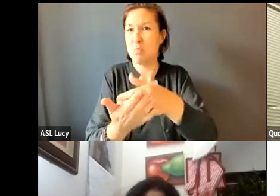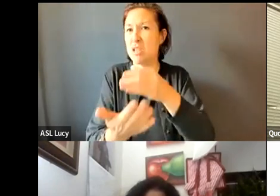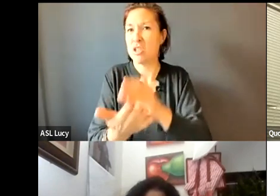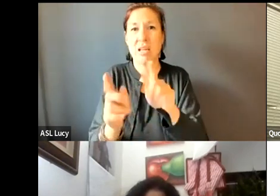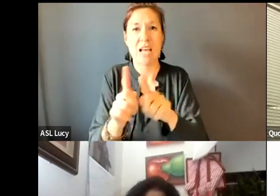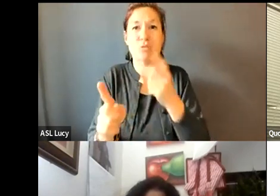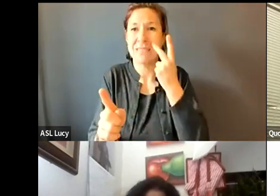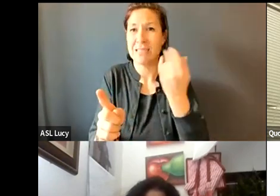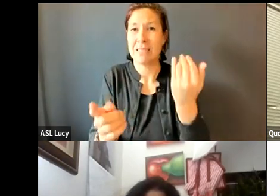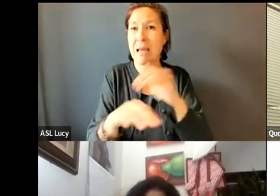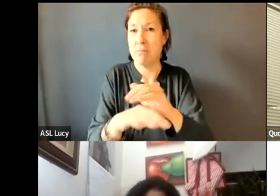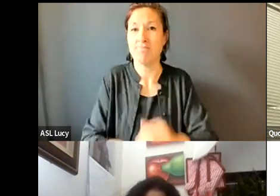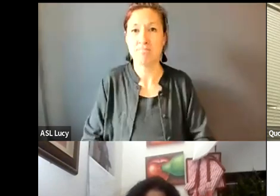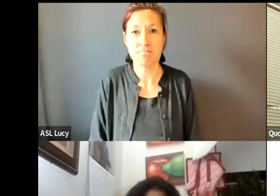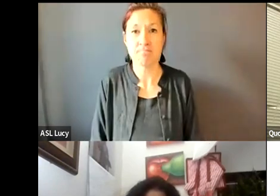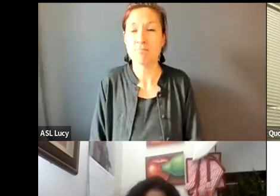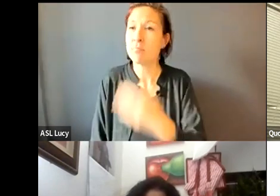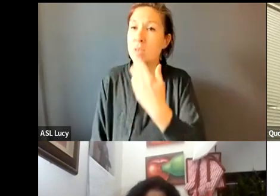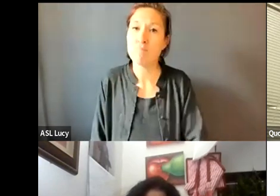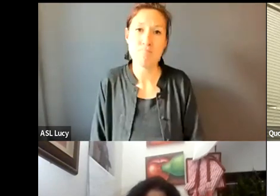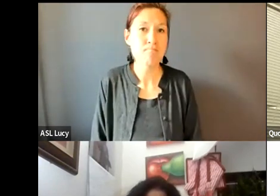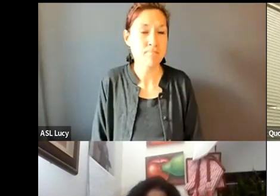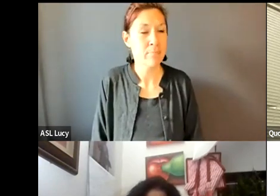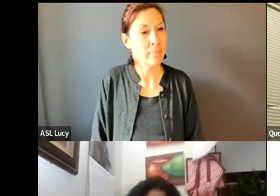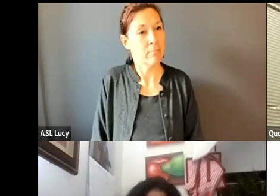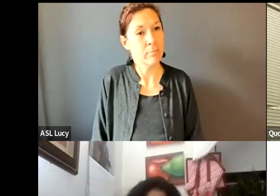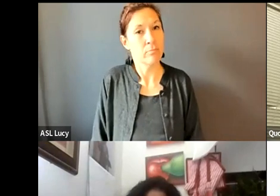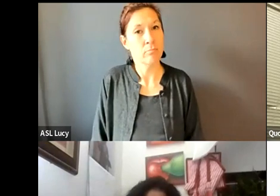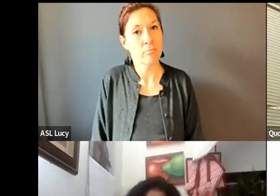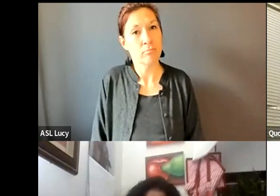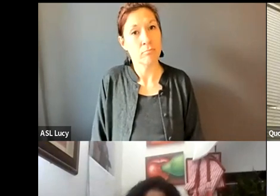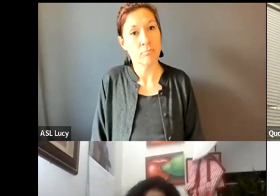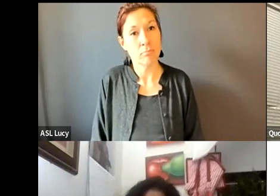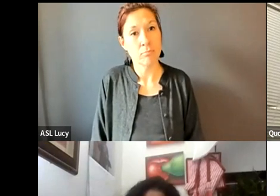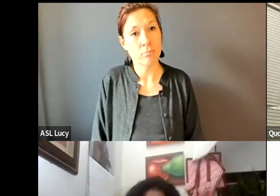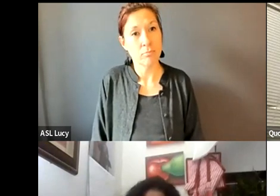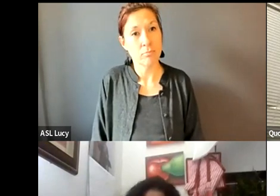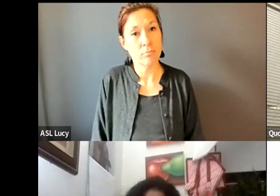presented thank you madam chair thank you